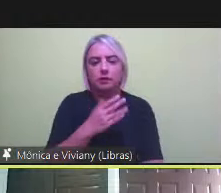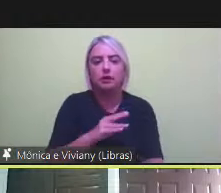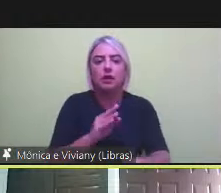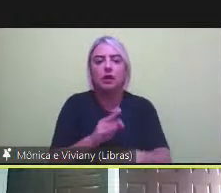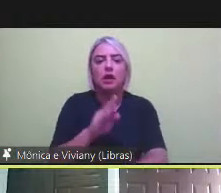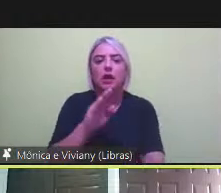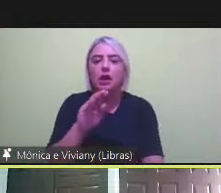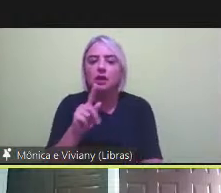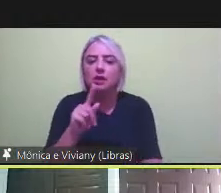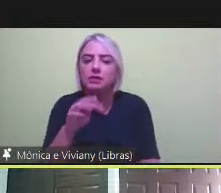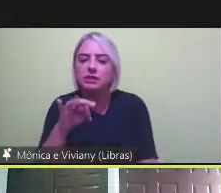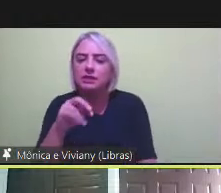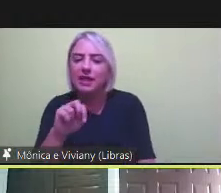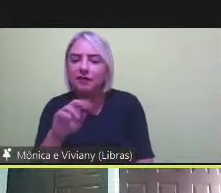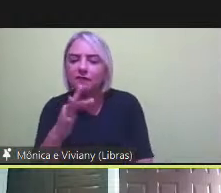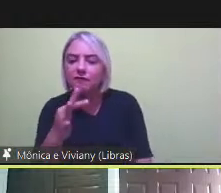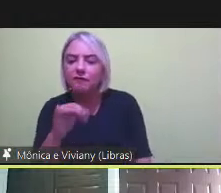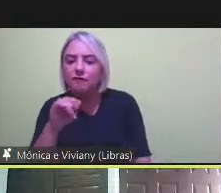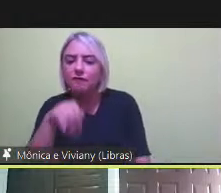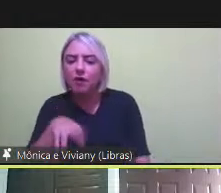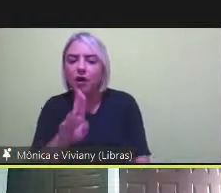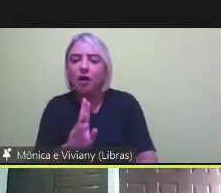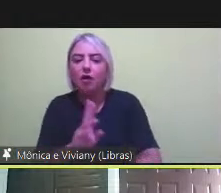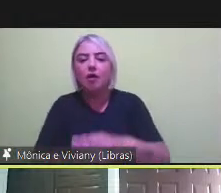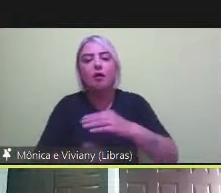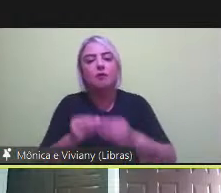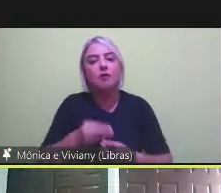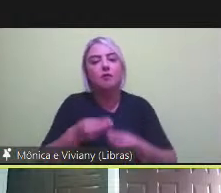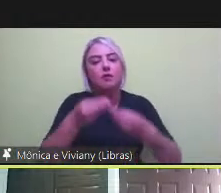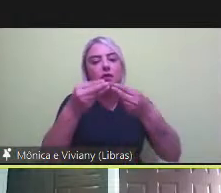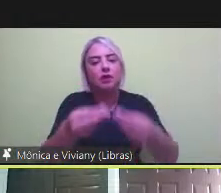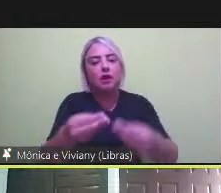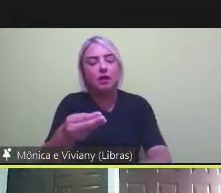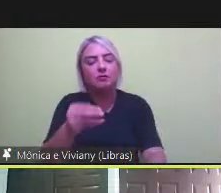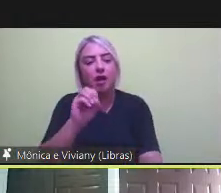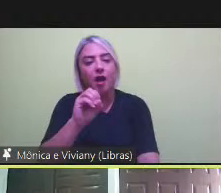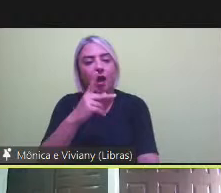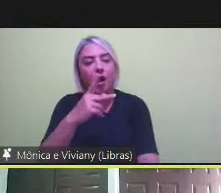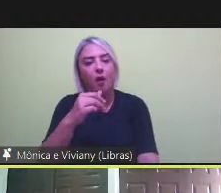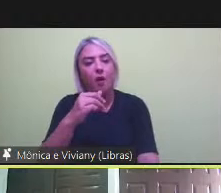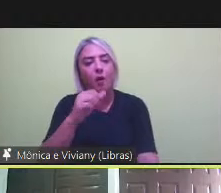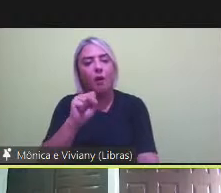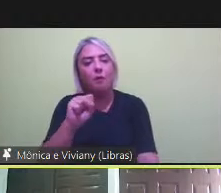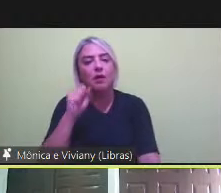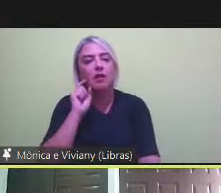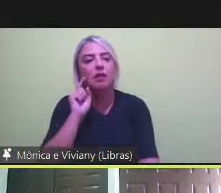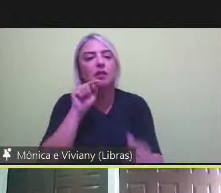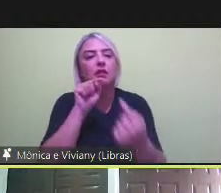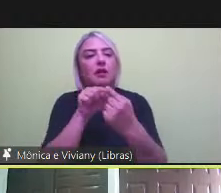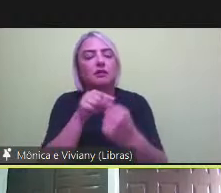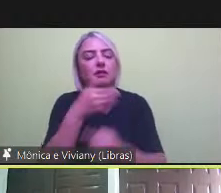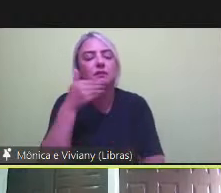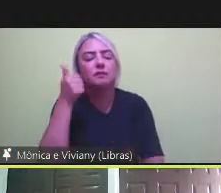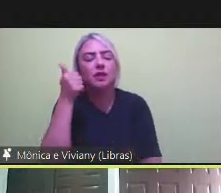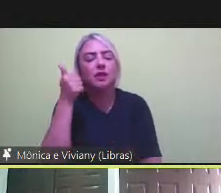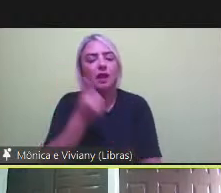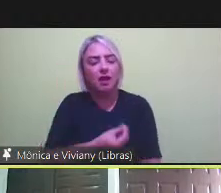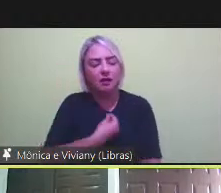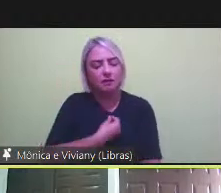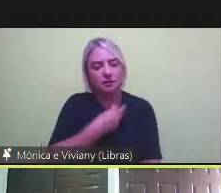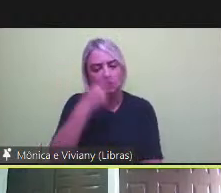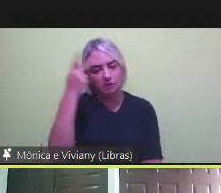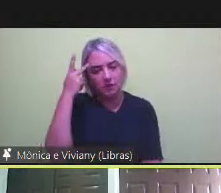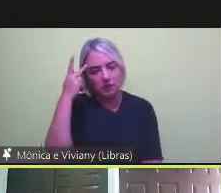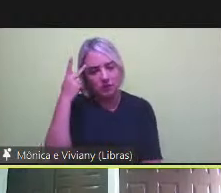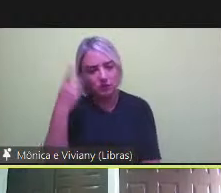PAHO, and it aims to improve the lives of persons living with chronic diseases. And we